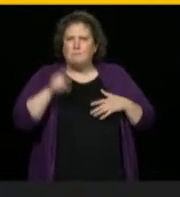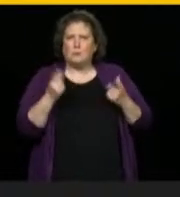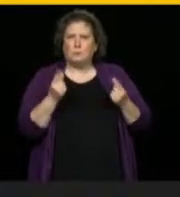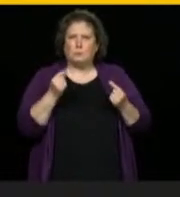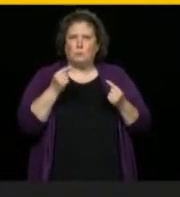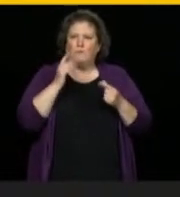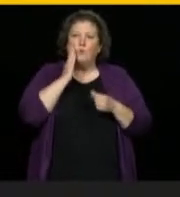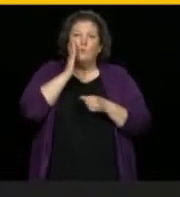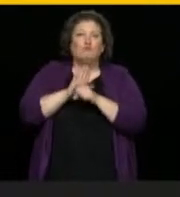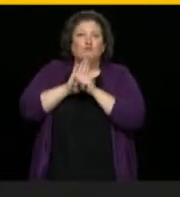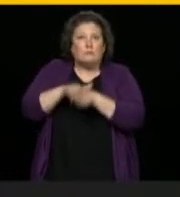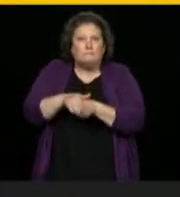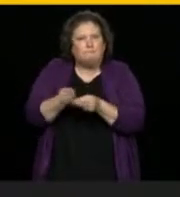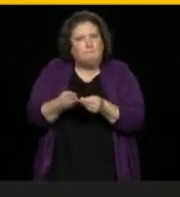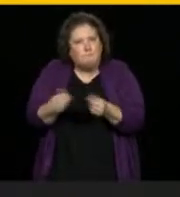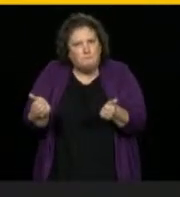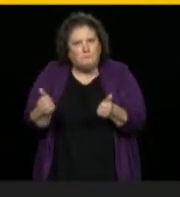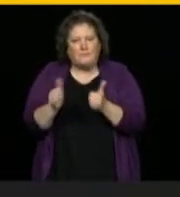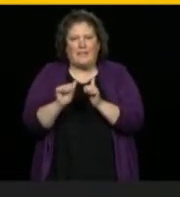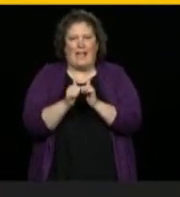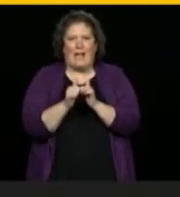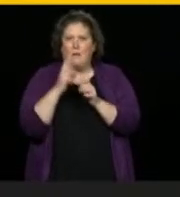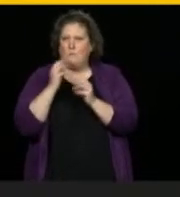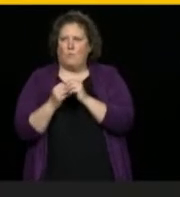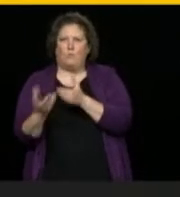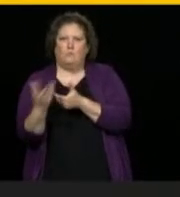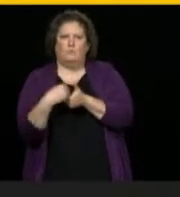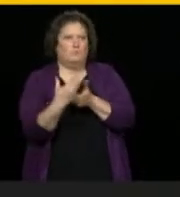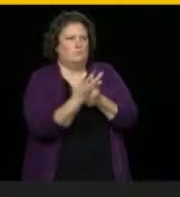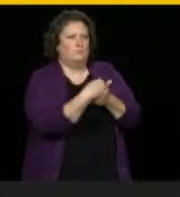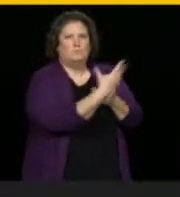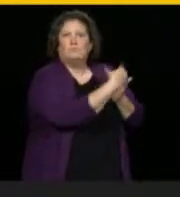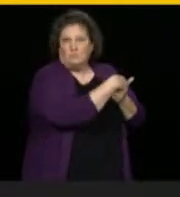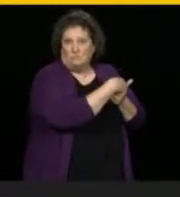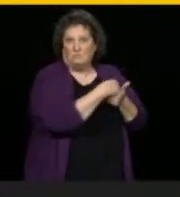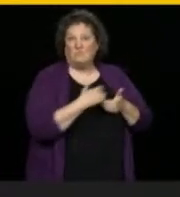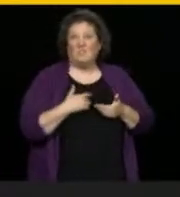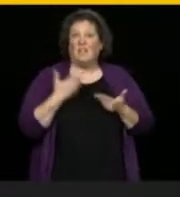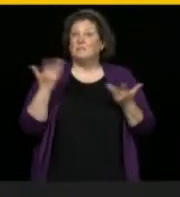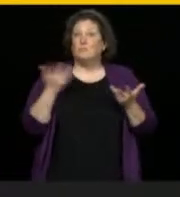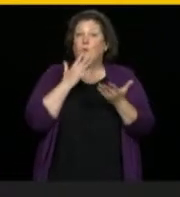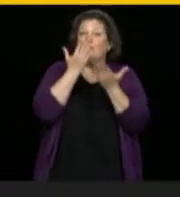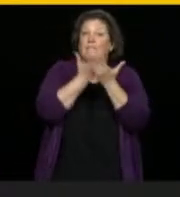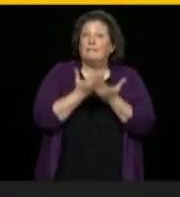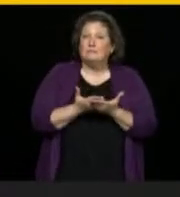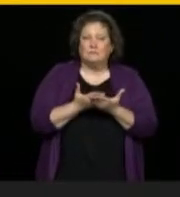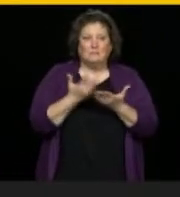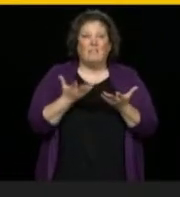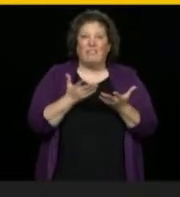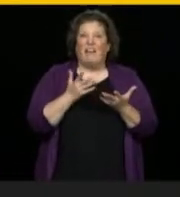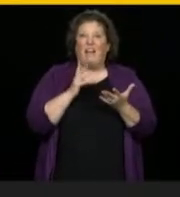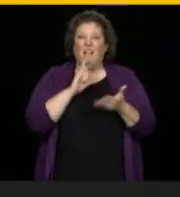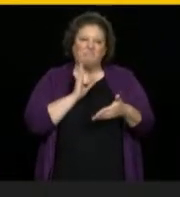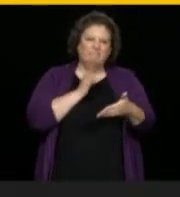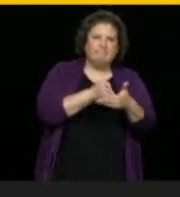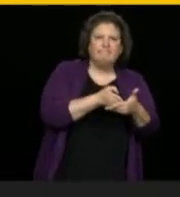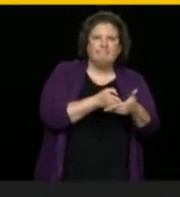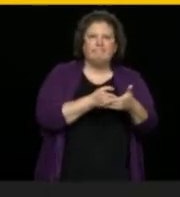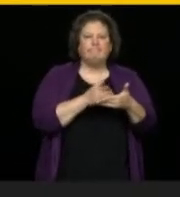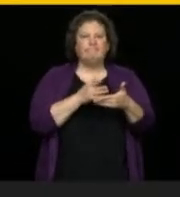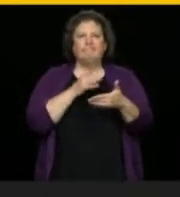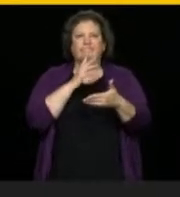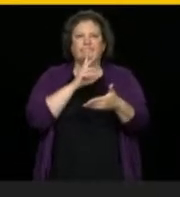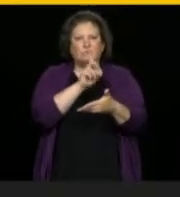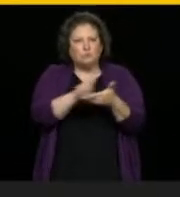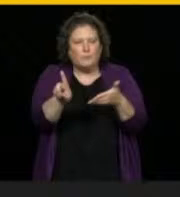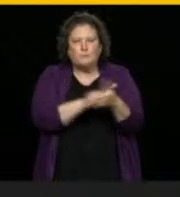inclusive Canada. Because here are the facts. Prejudice, discrimination, and violence are a lived reality for